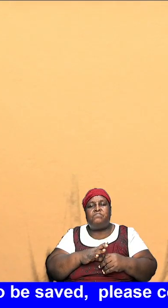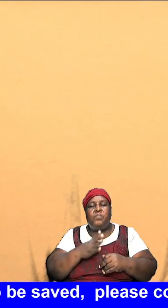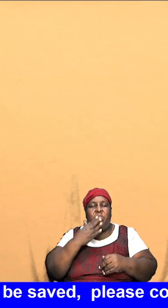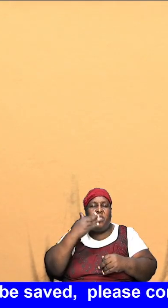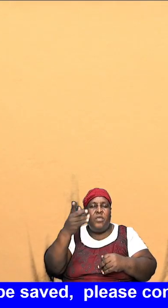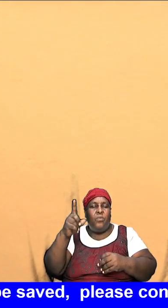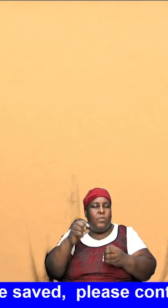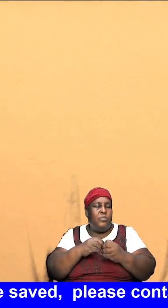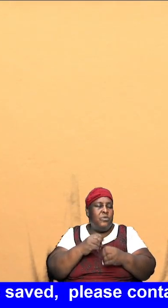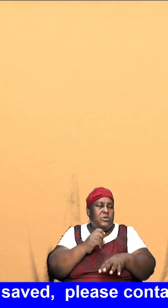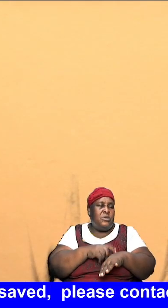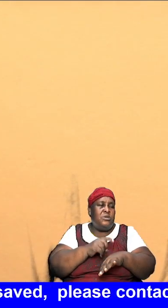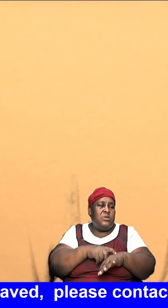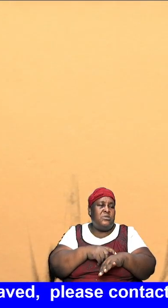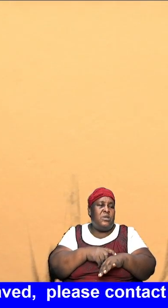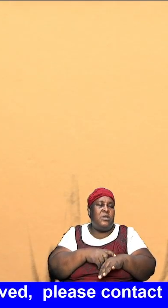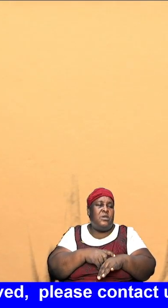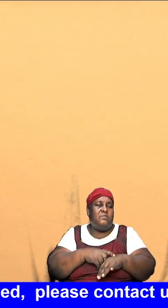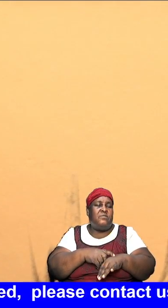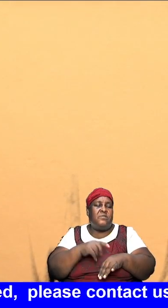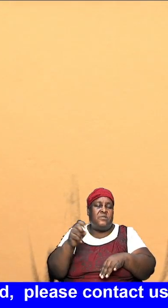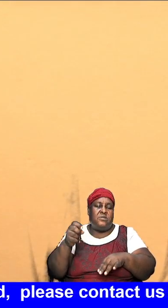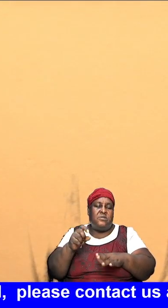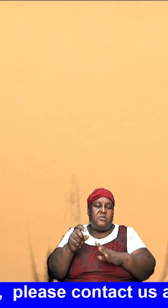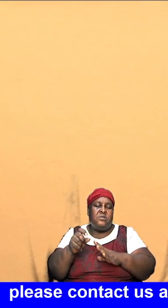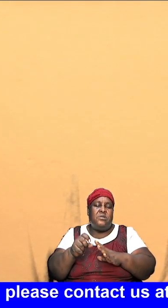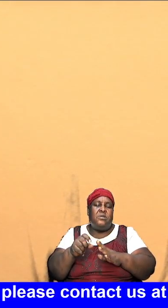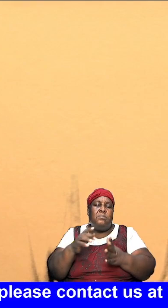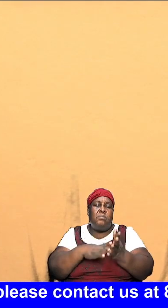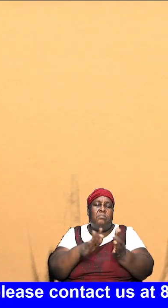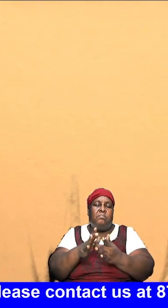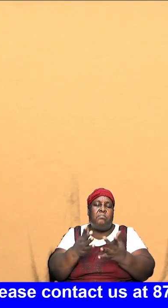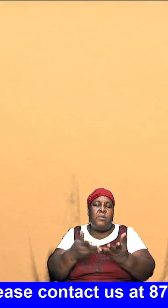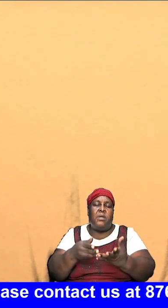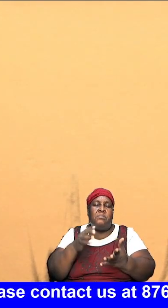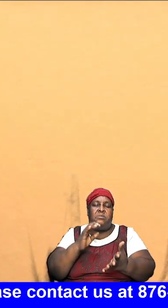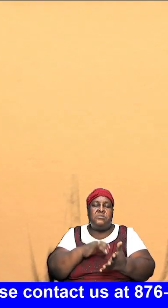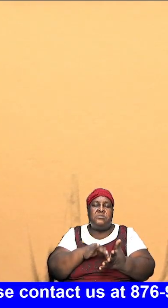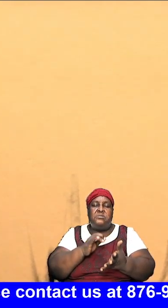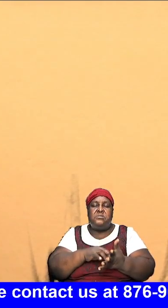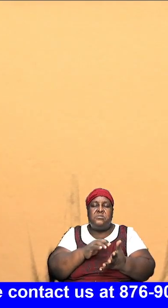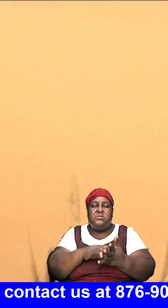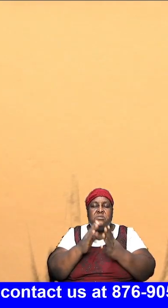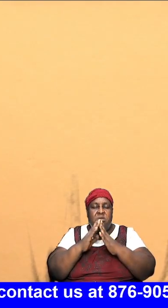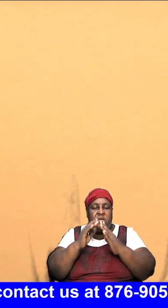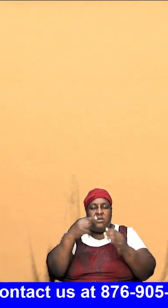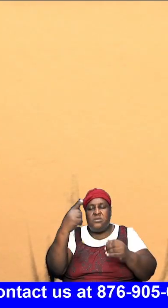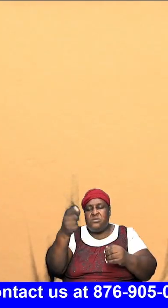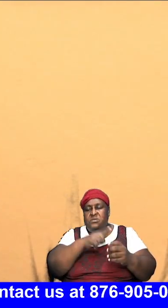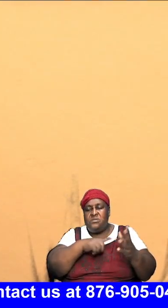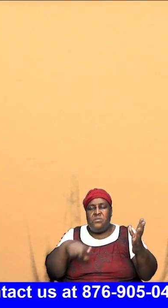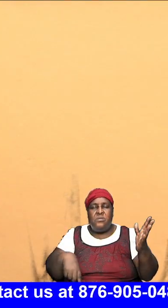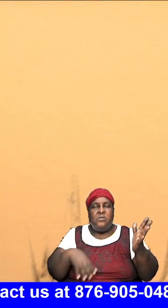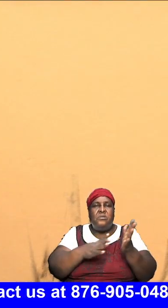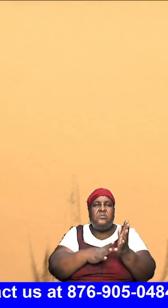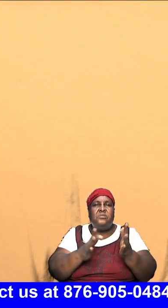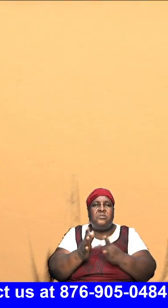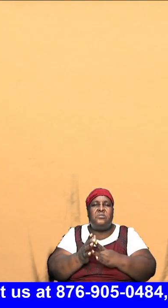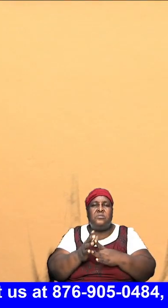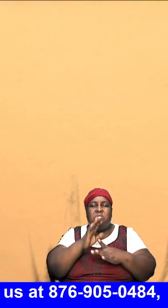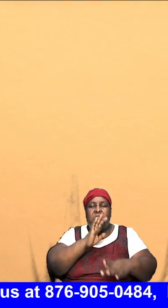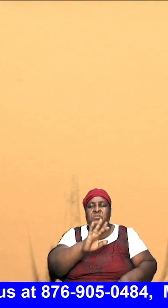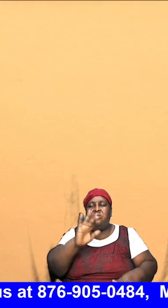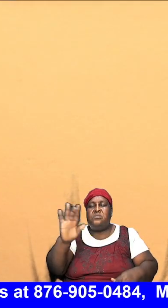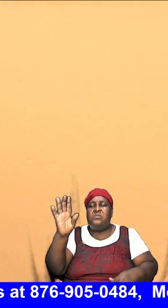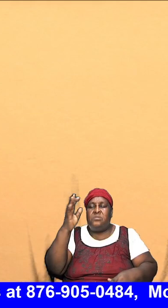thank you one more time for this session, this Bible study session. And we ask you, Lord Jesus, to touch the